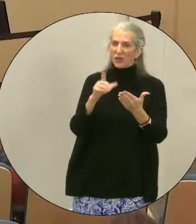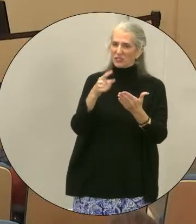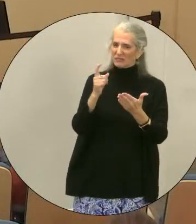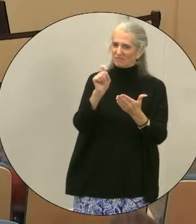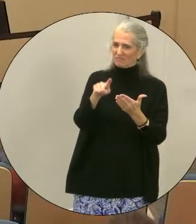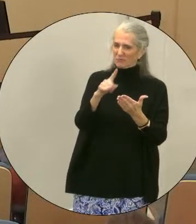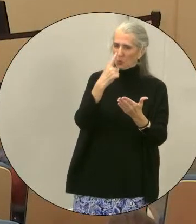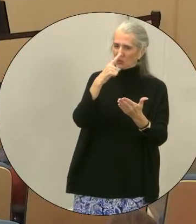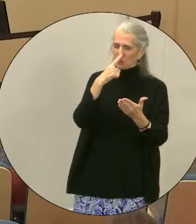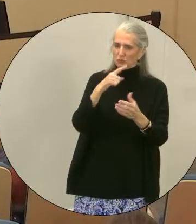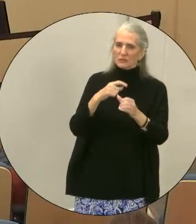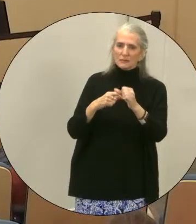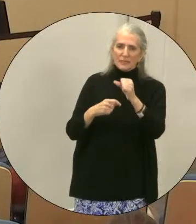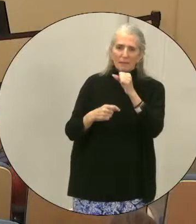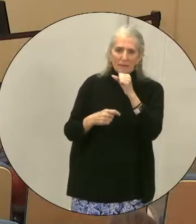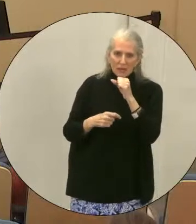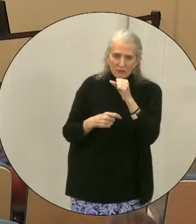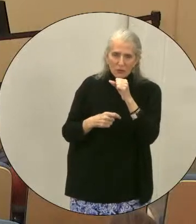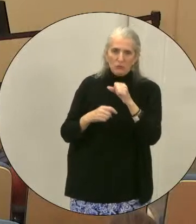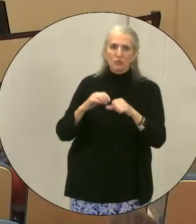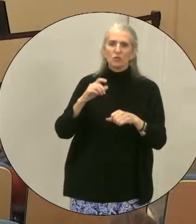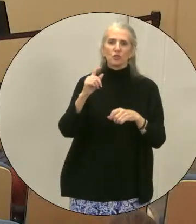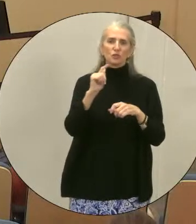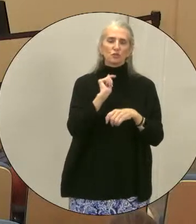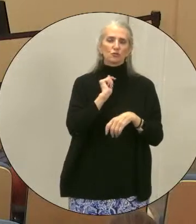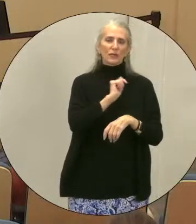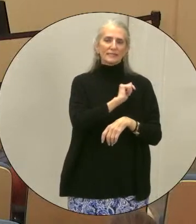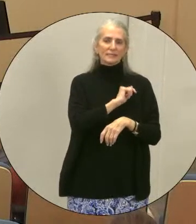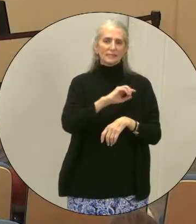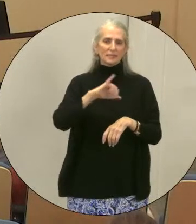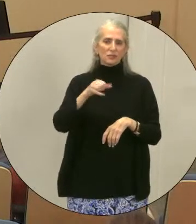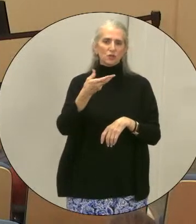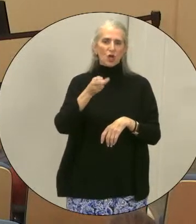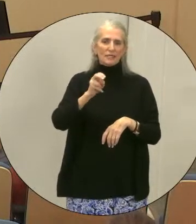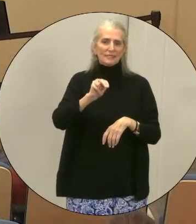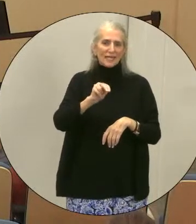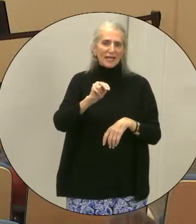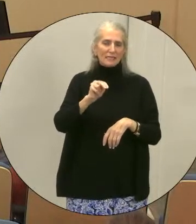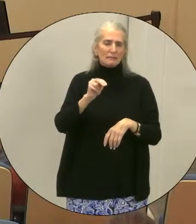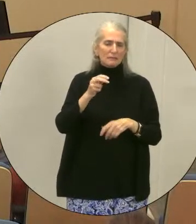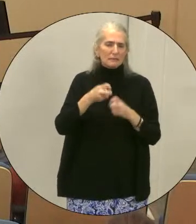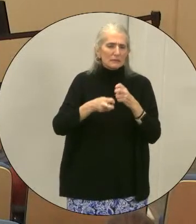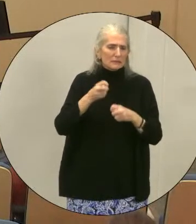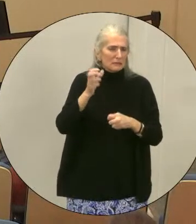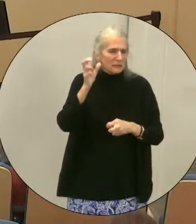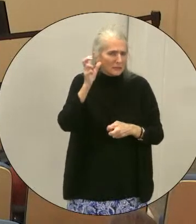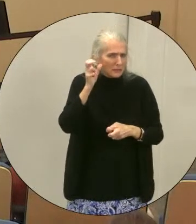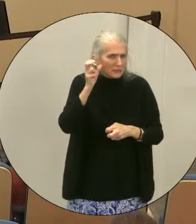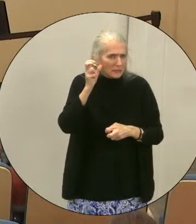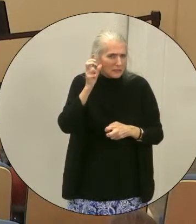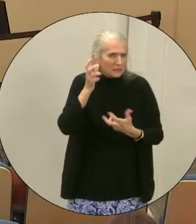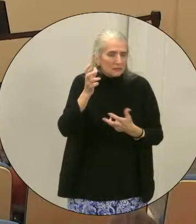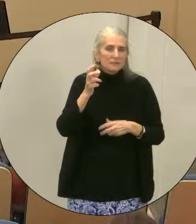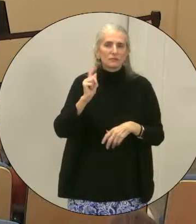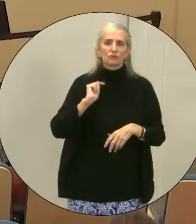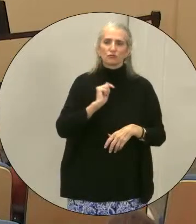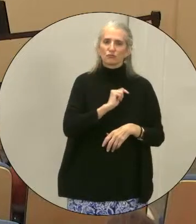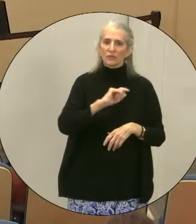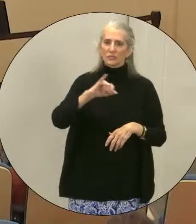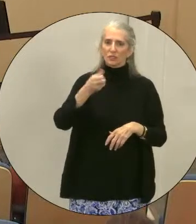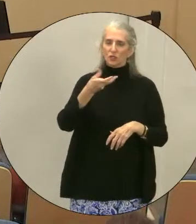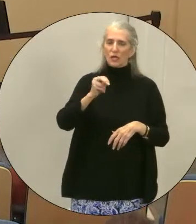the microphone. Trustee Johnson is having a little bit of difficulty hearing. Trustee Johnson, after